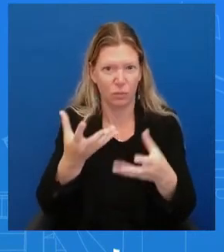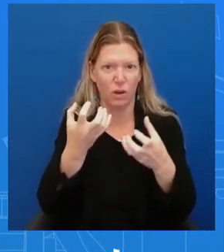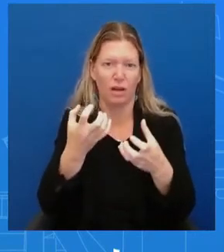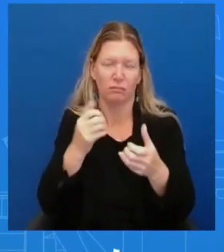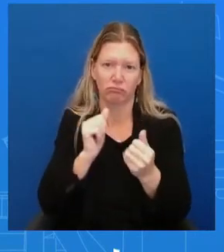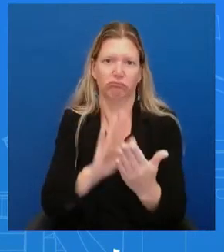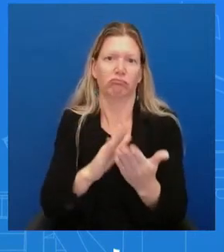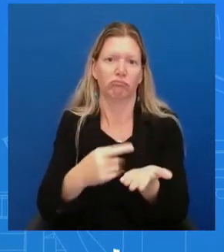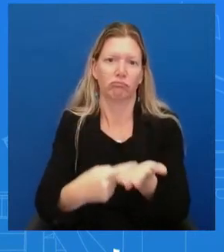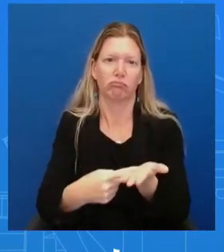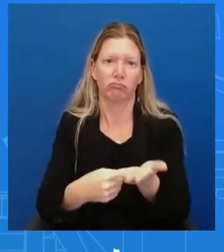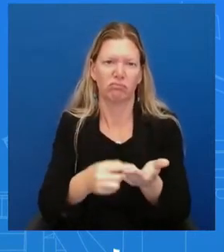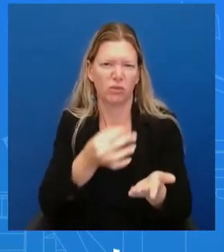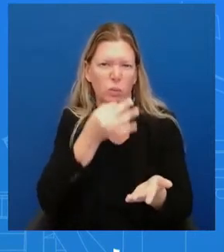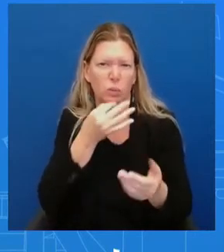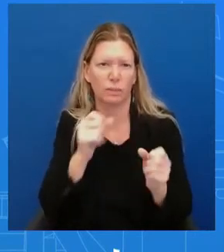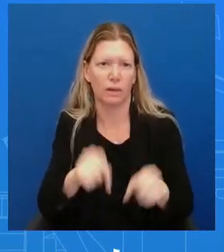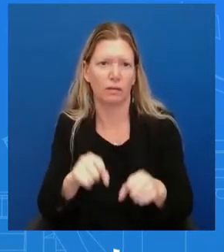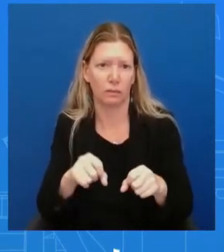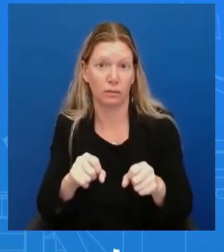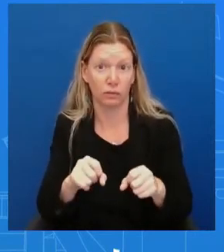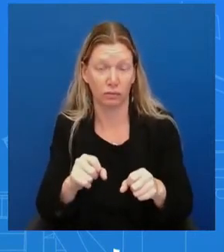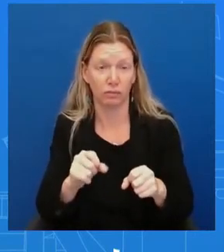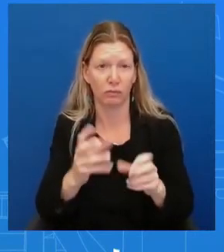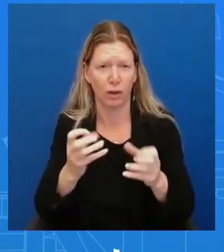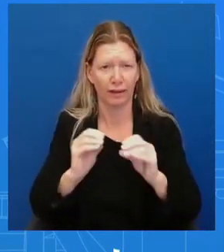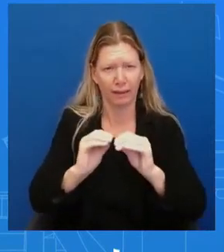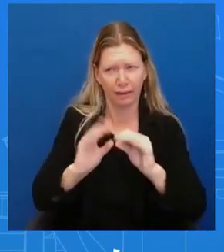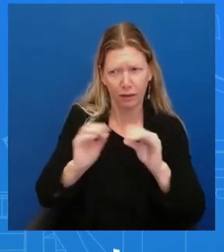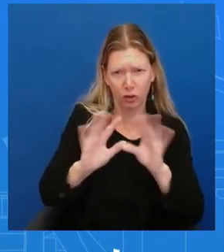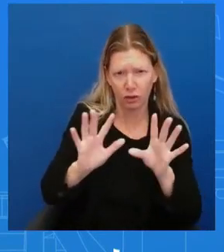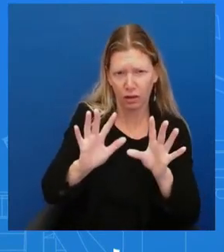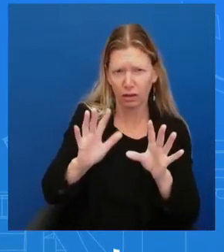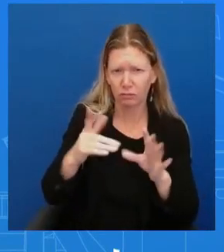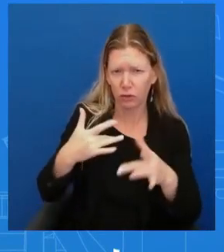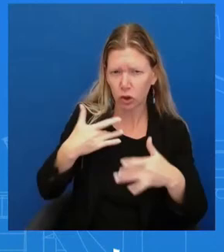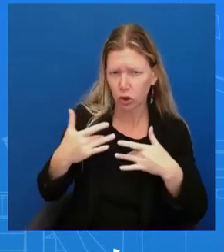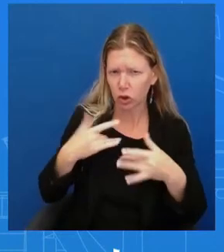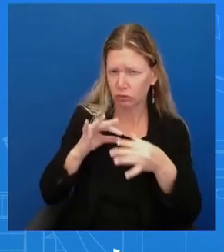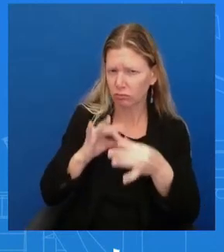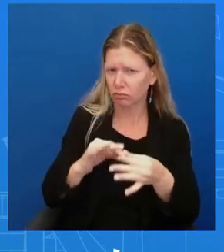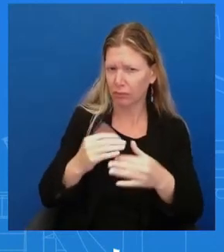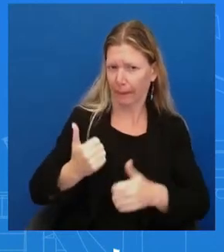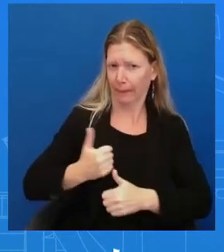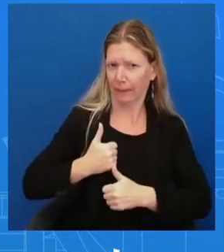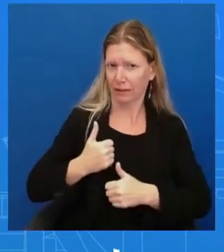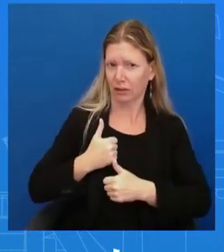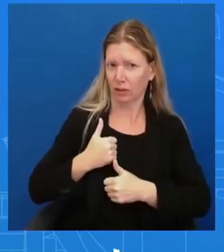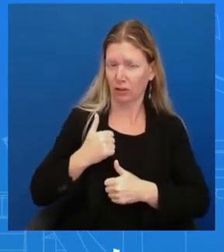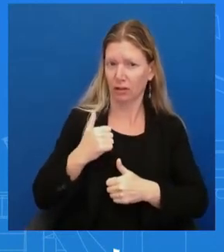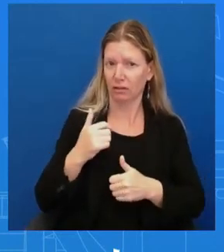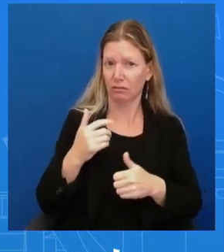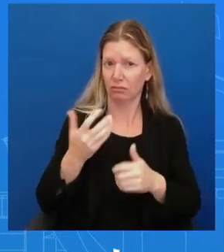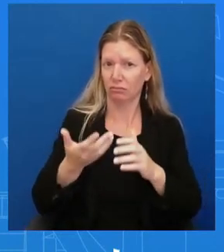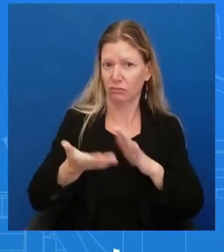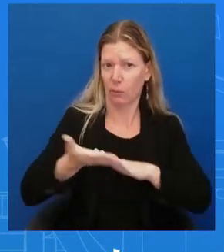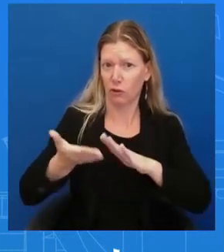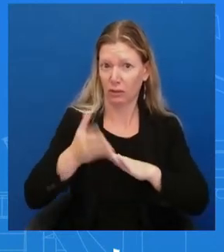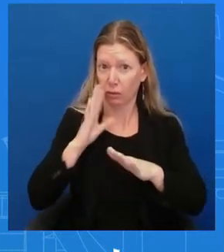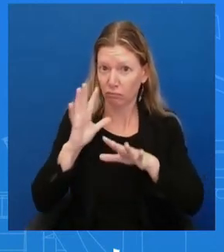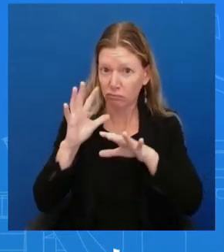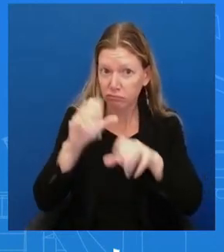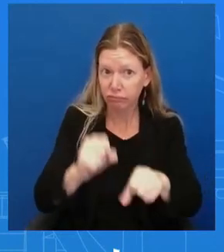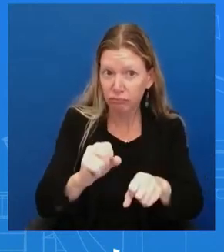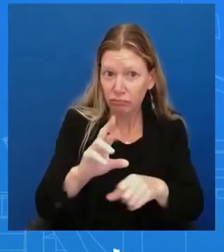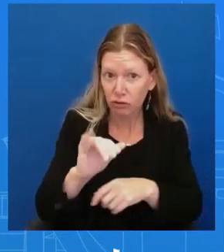our concerns about a military operation into Rafah. We know that there are more than 1 million Palestinians who are in